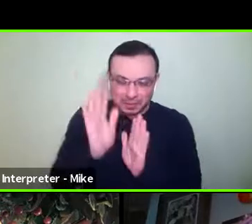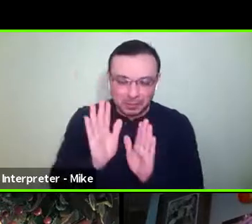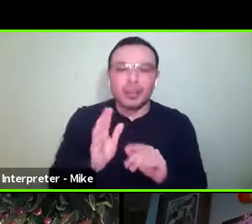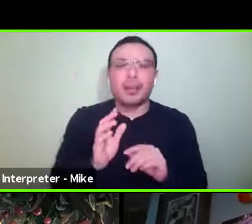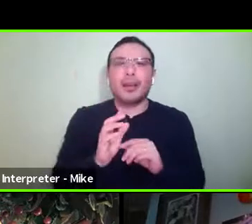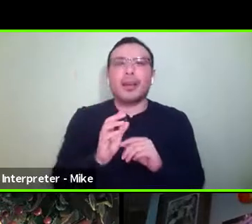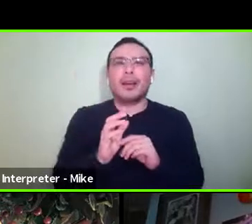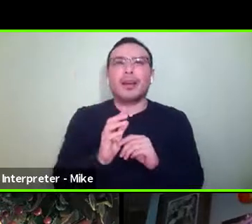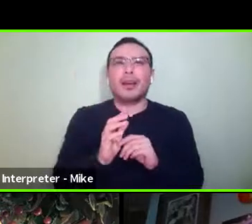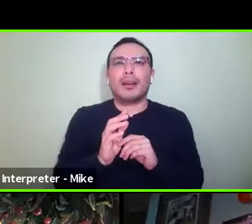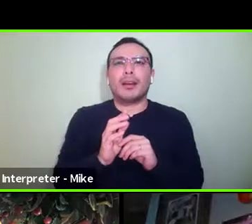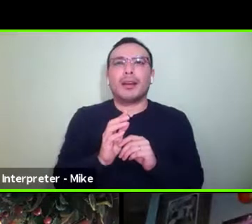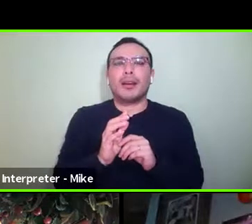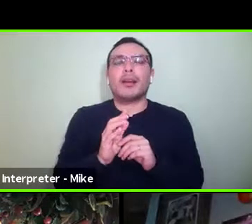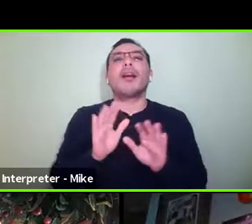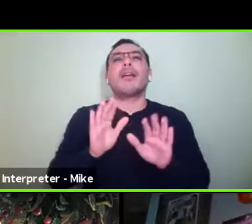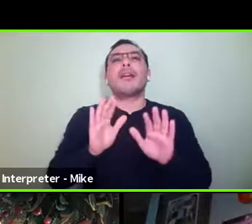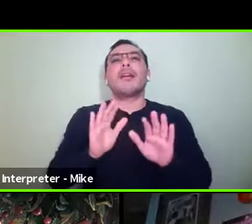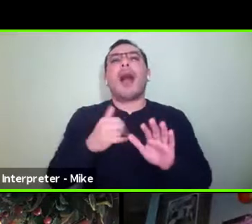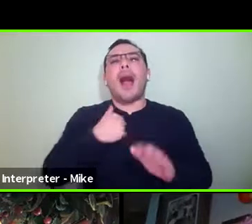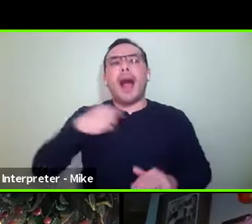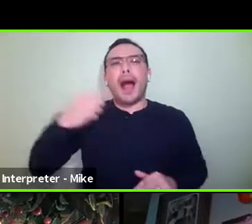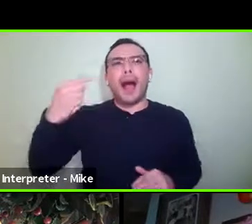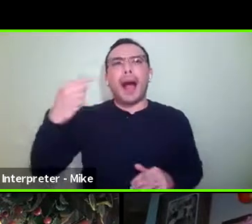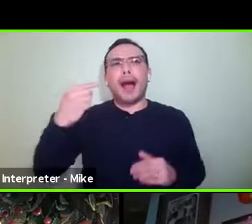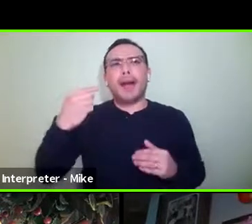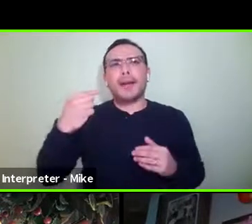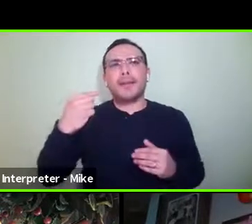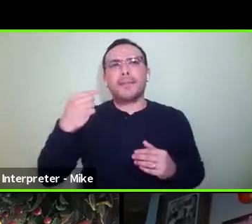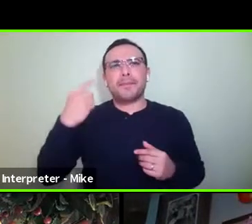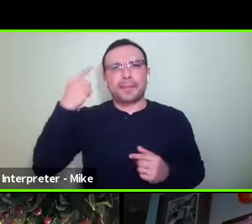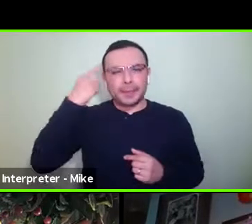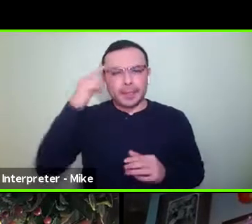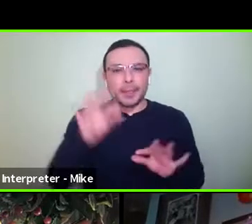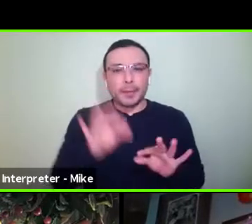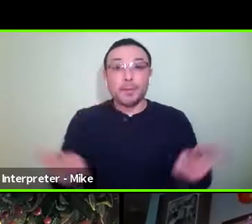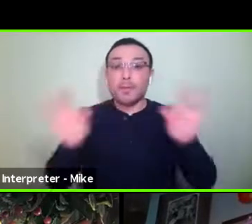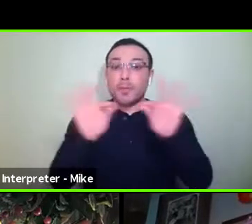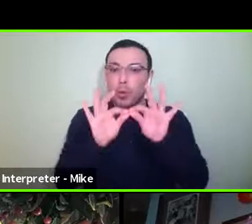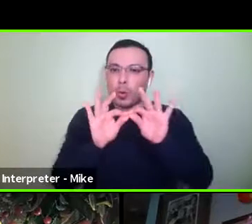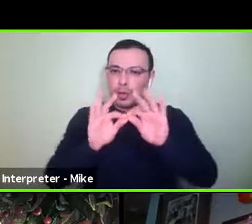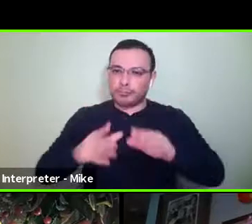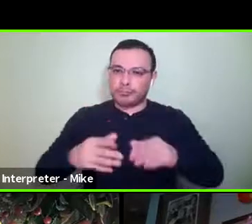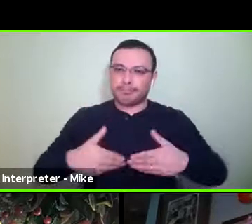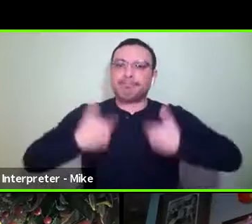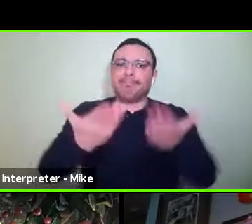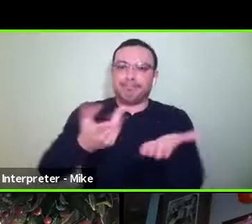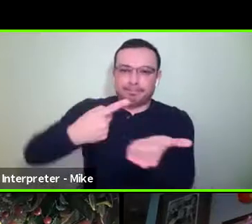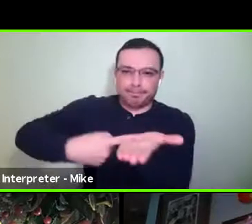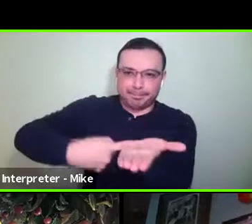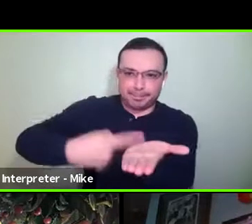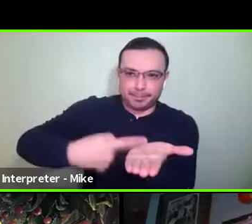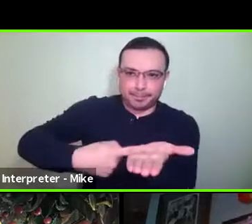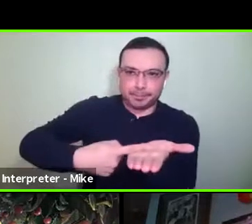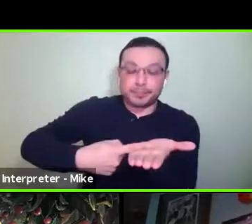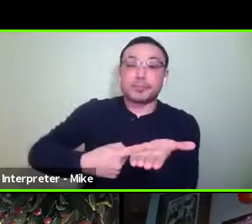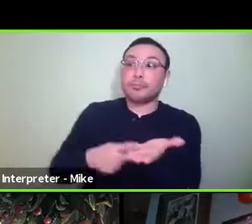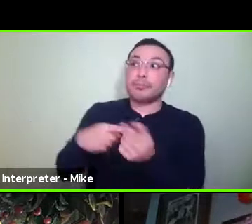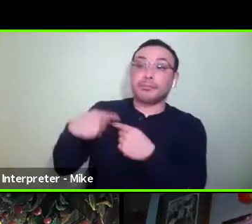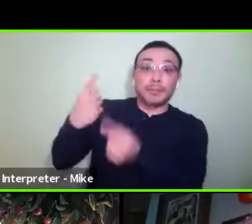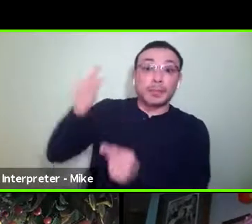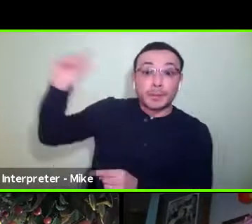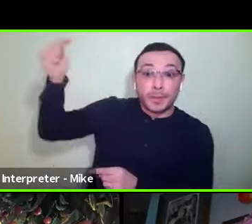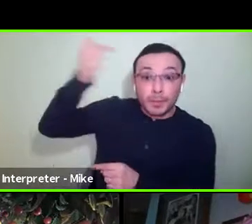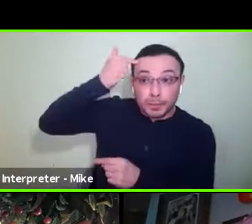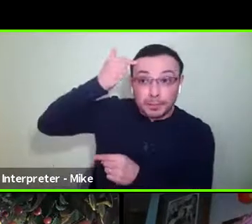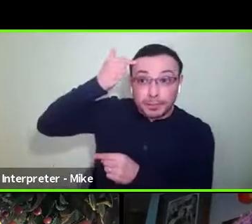but I think that this might be a really important thing to bring up. There has been a debate at the national level over the